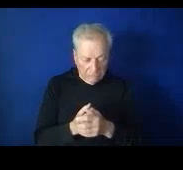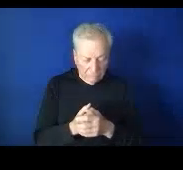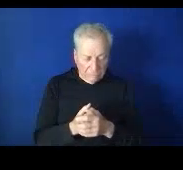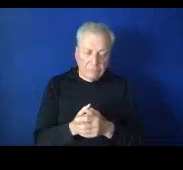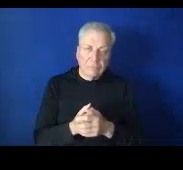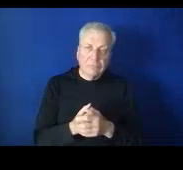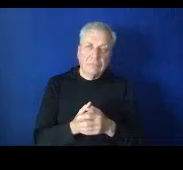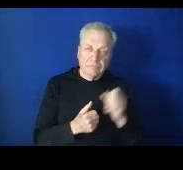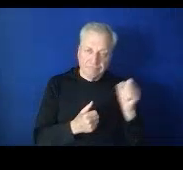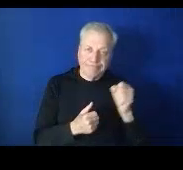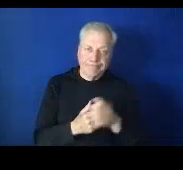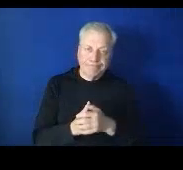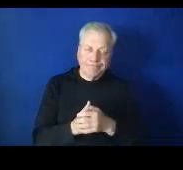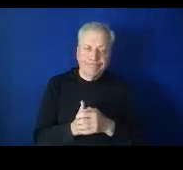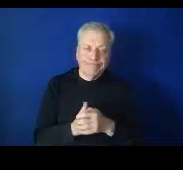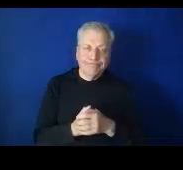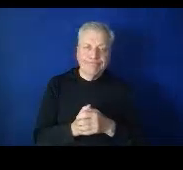Yep.